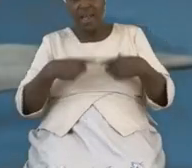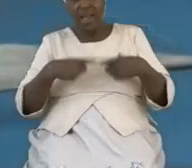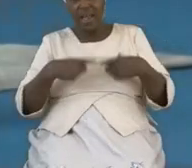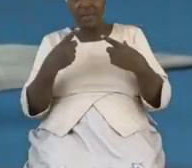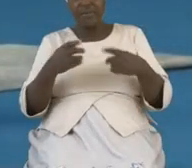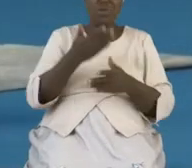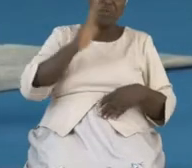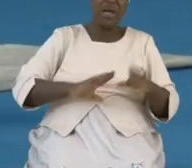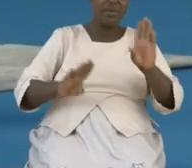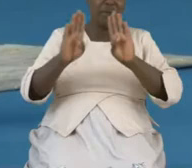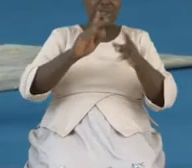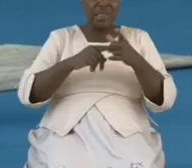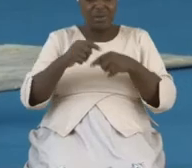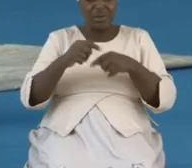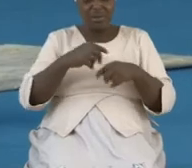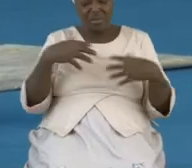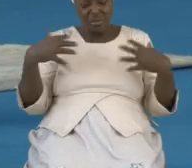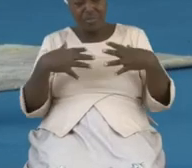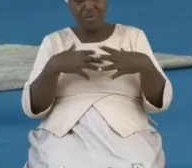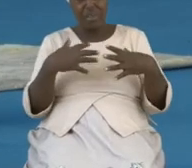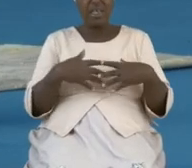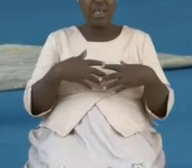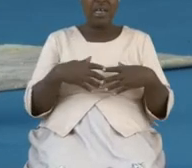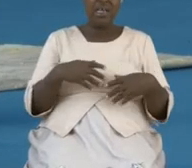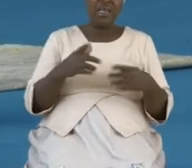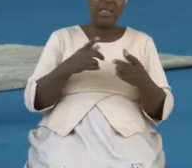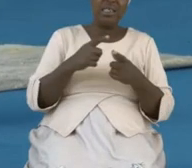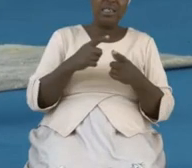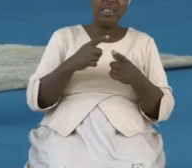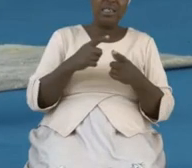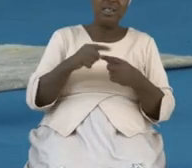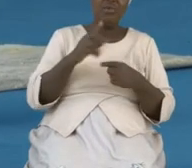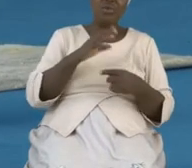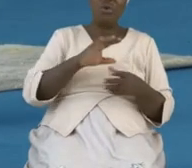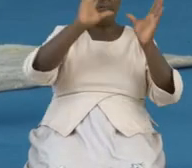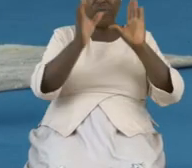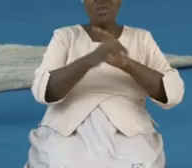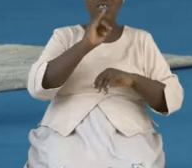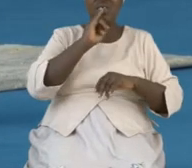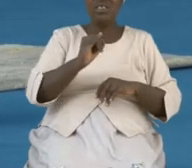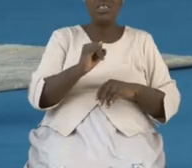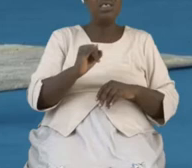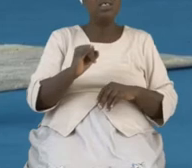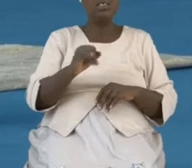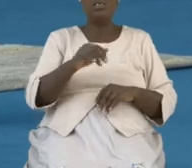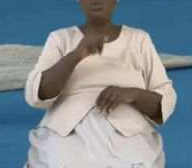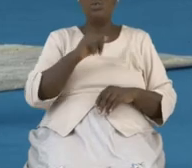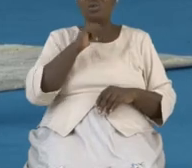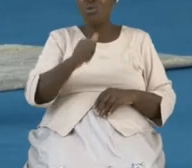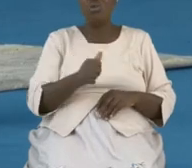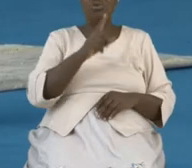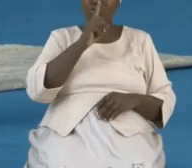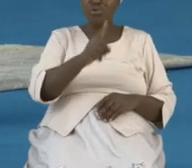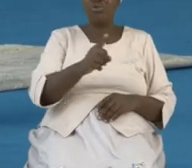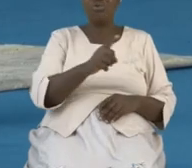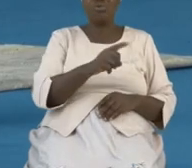are afraid. It means your conversion is called into question, because there's